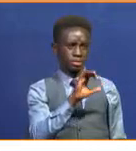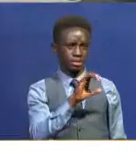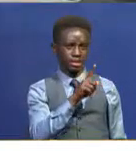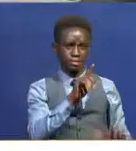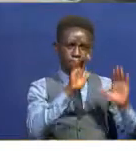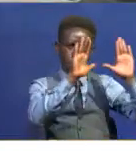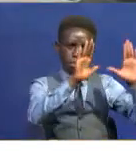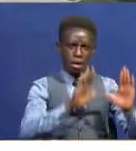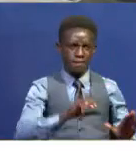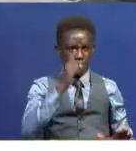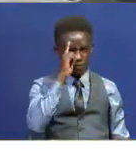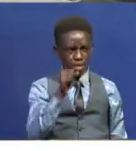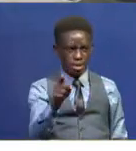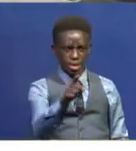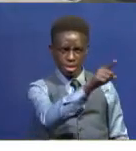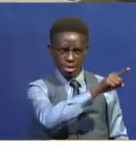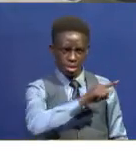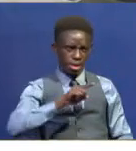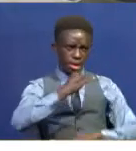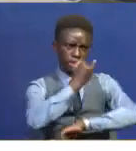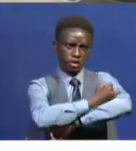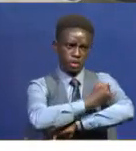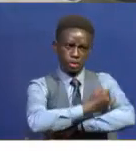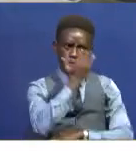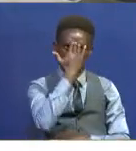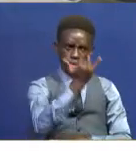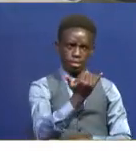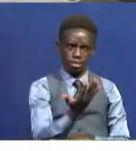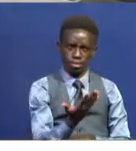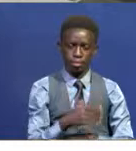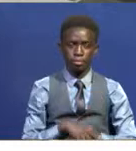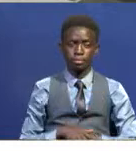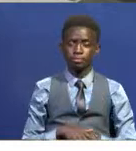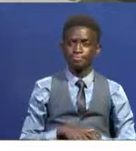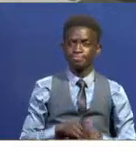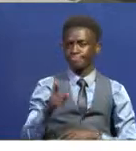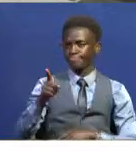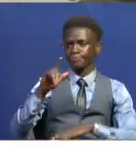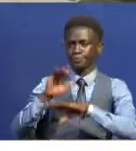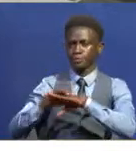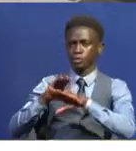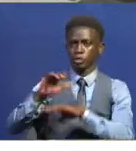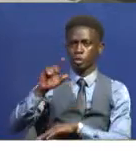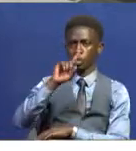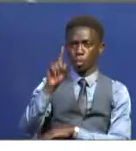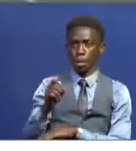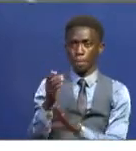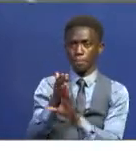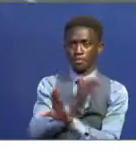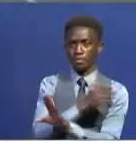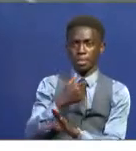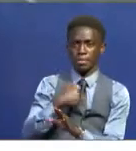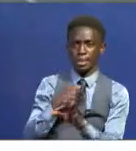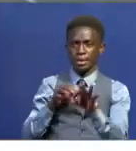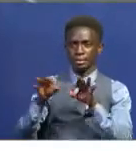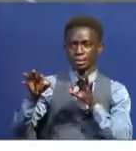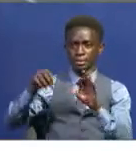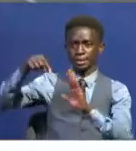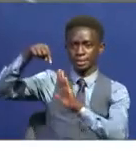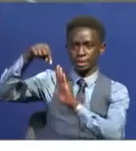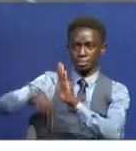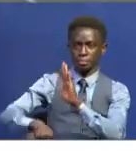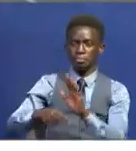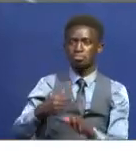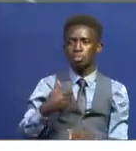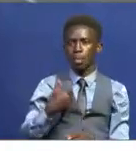That's a very good question. But before I delve into that, I want to weigh in on what my brother